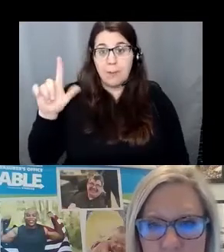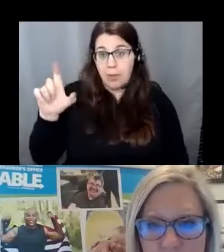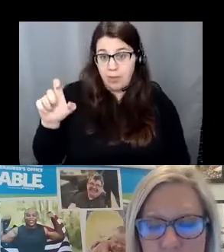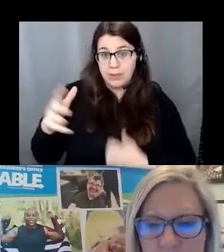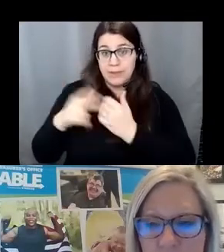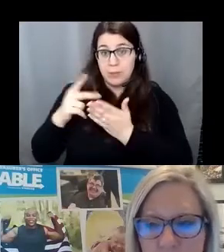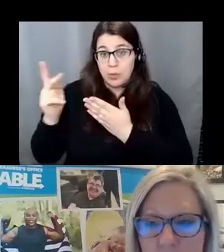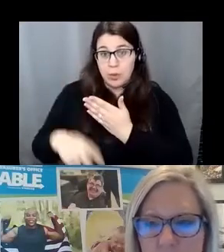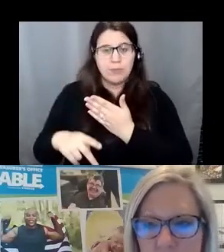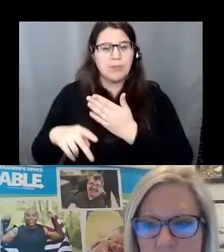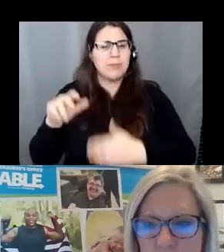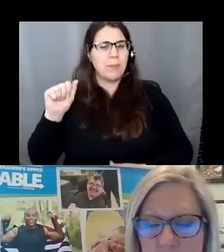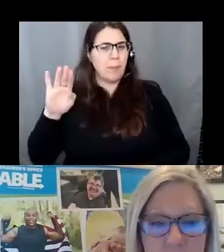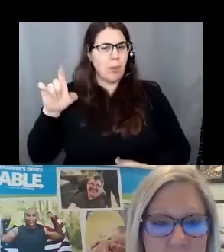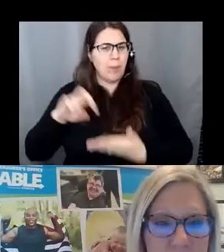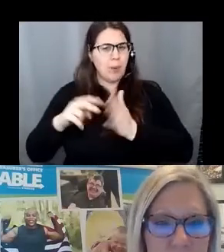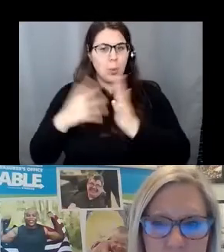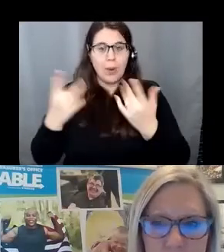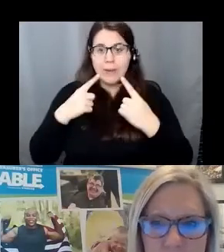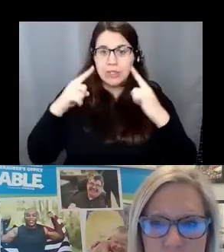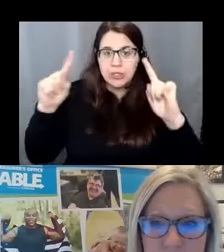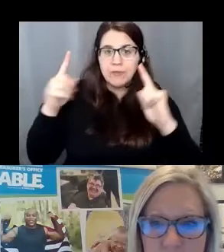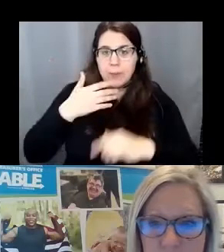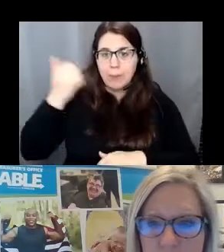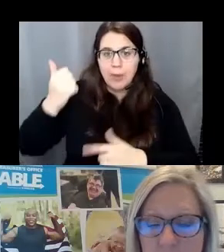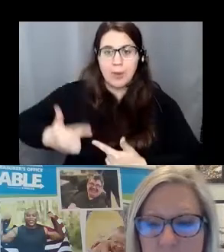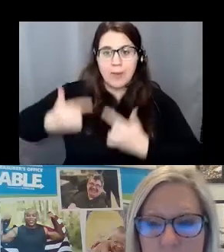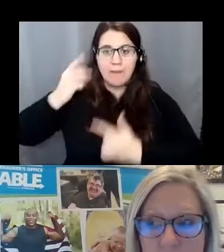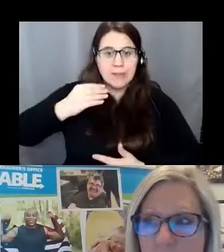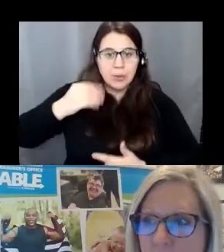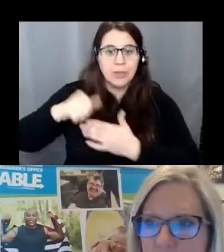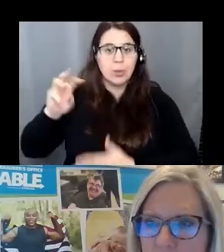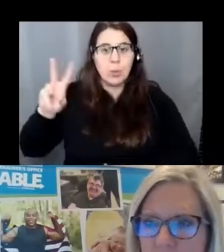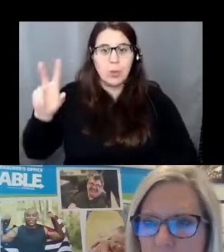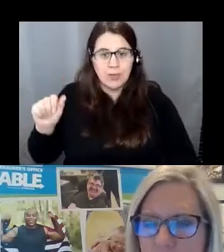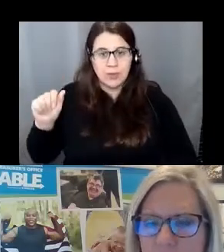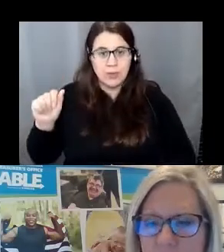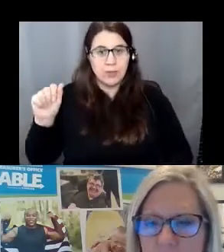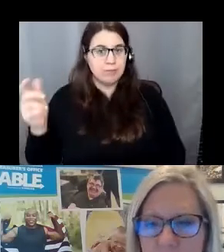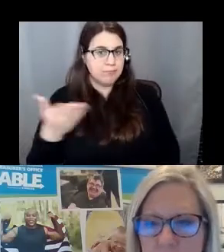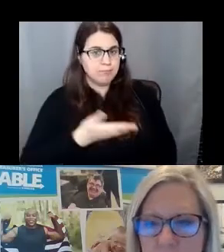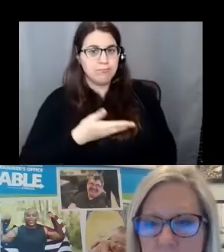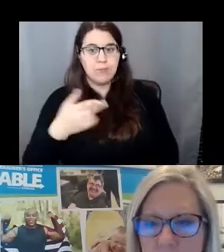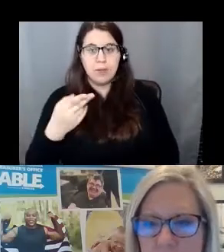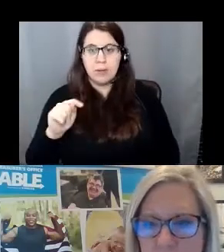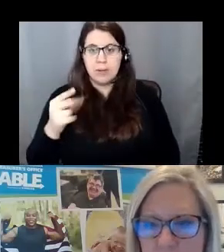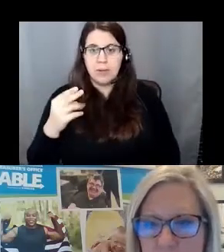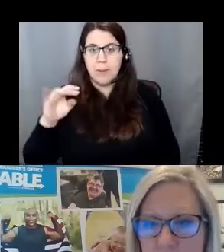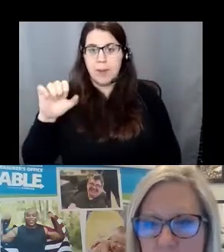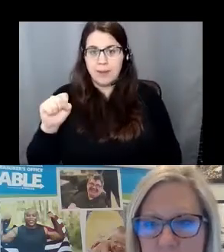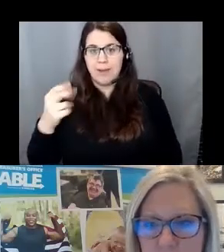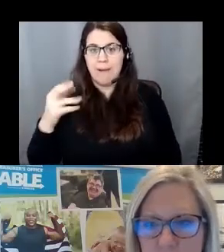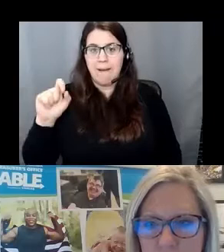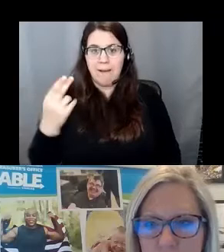for Achieving a Better Life Experience in West Virginia, and Thomas Hatch. Tom is the Accounts Operations